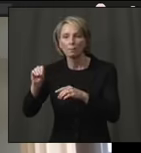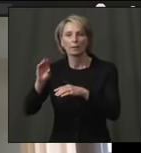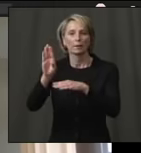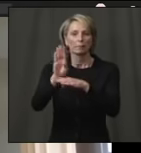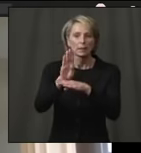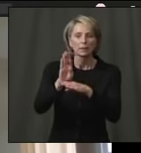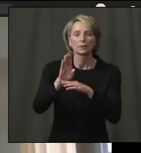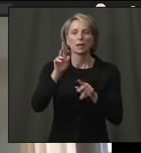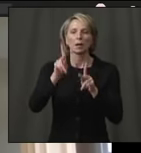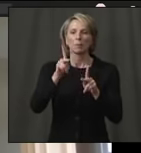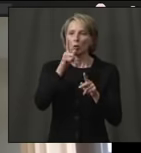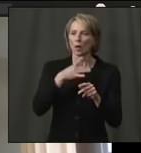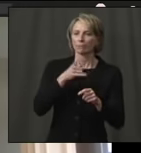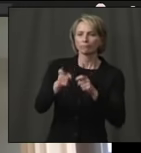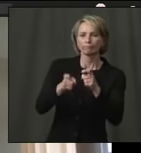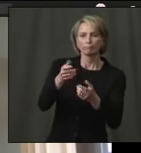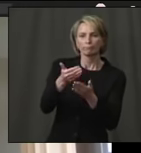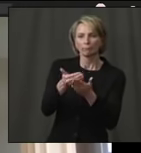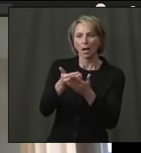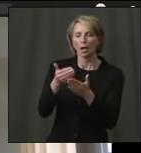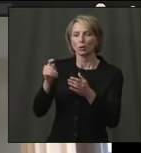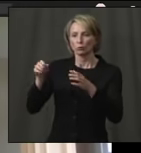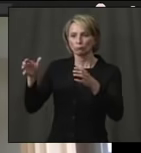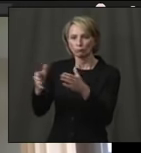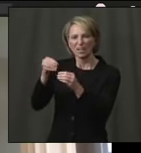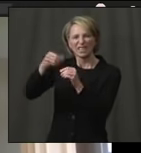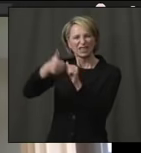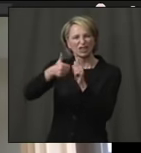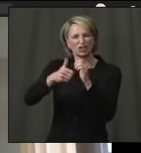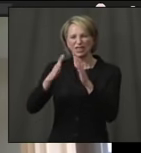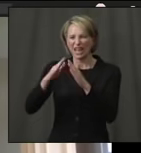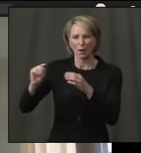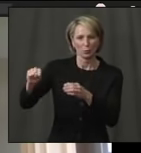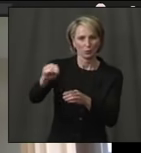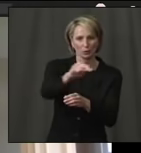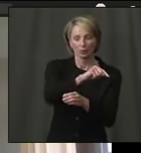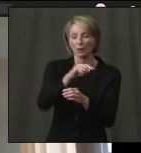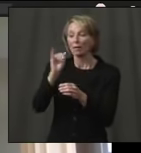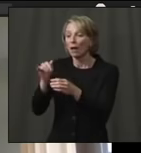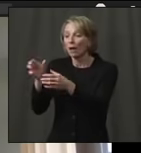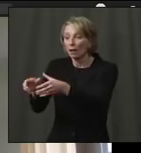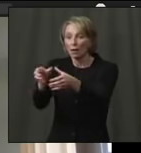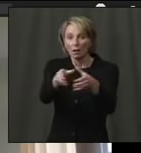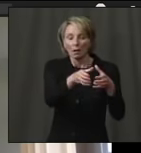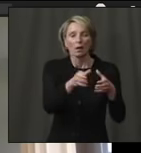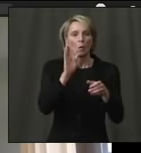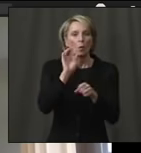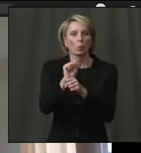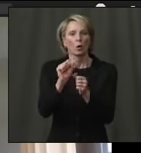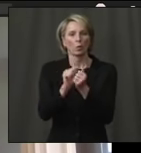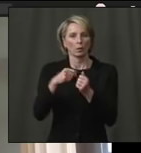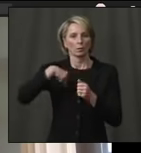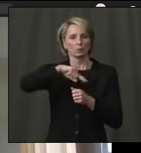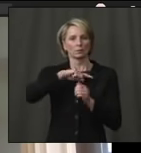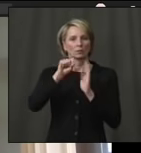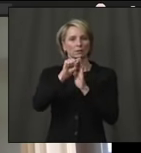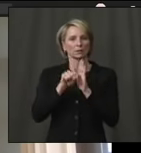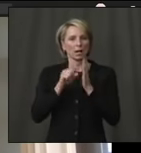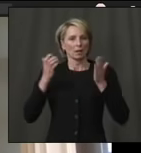understand the community needs, and those groups will work with our state long-term